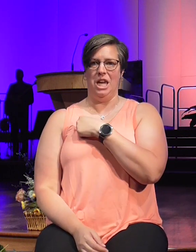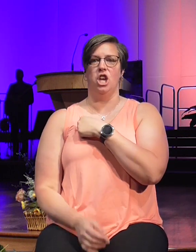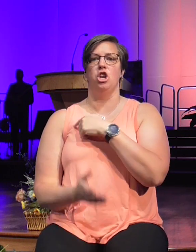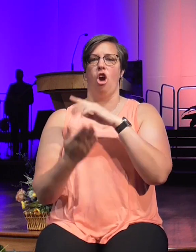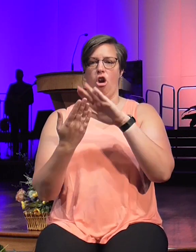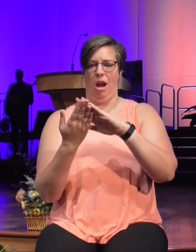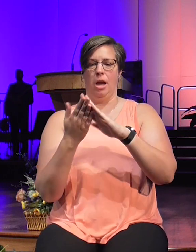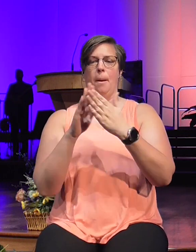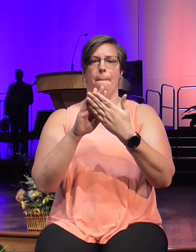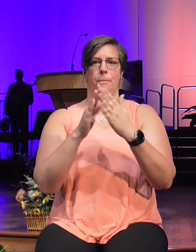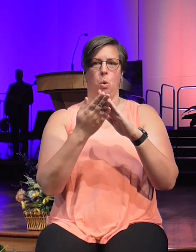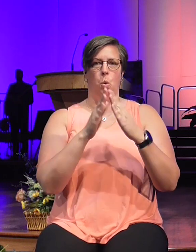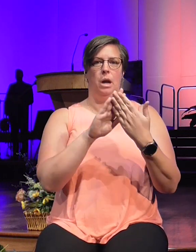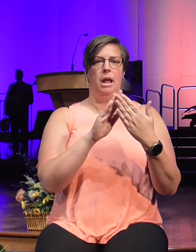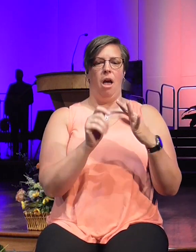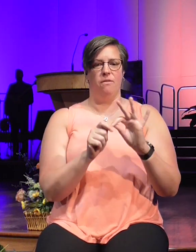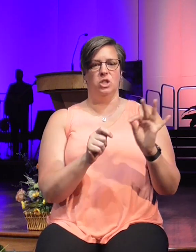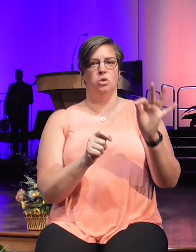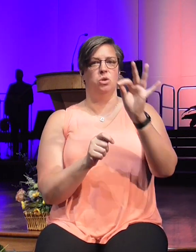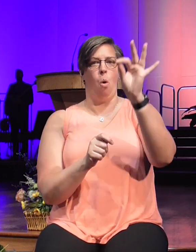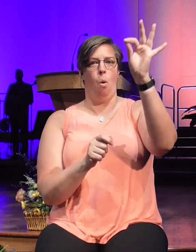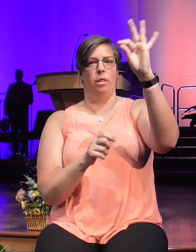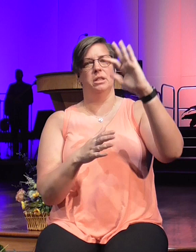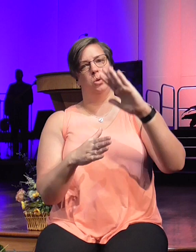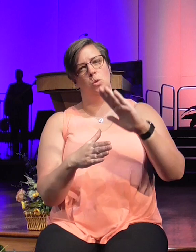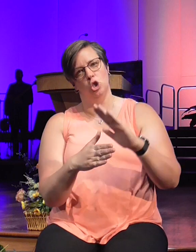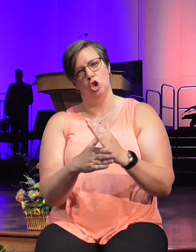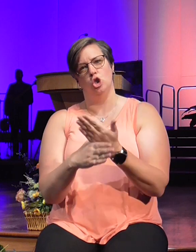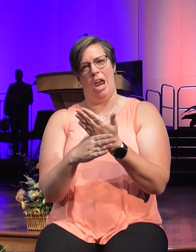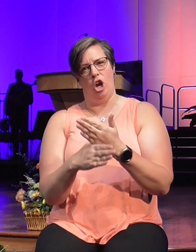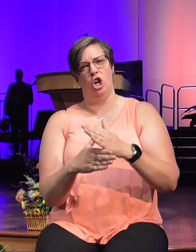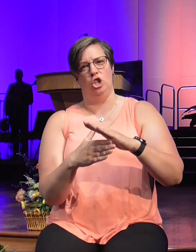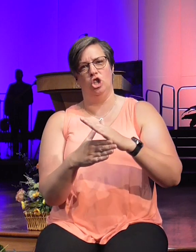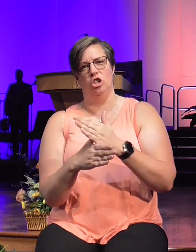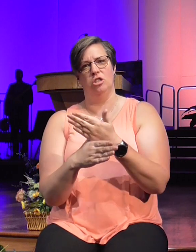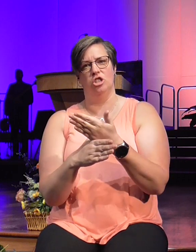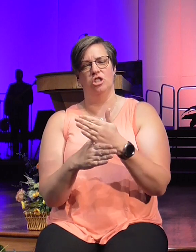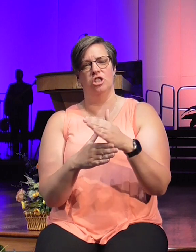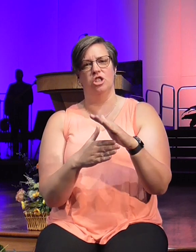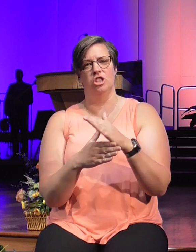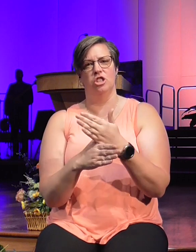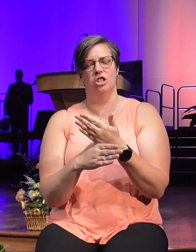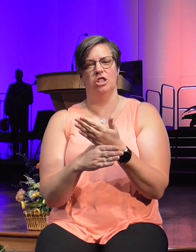of souls who share in that same